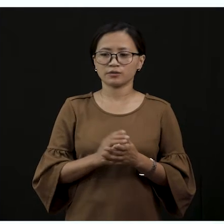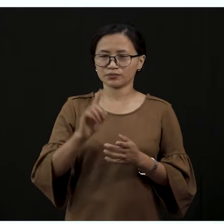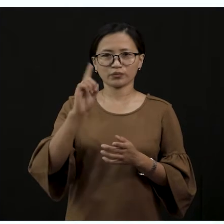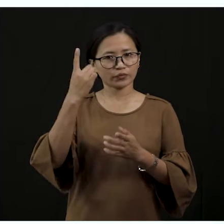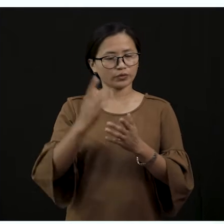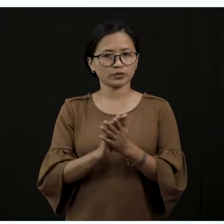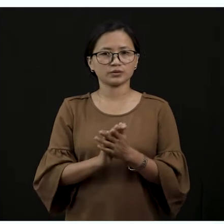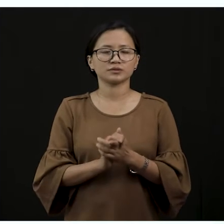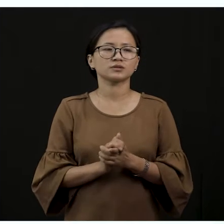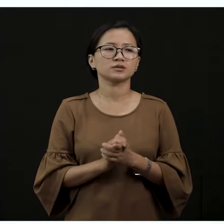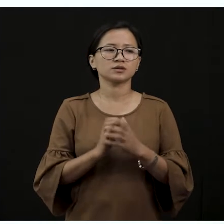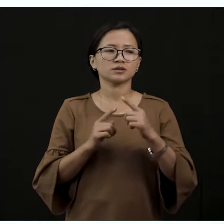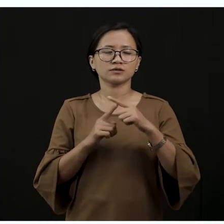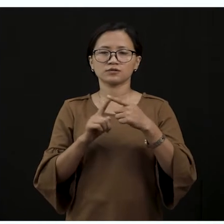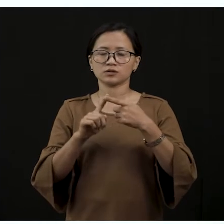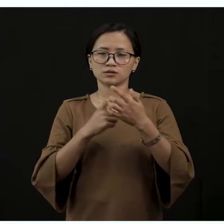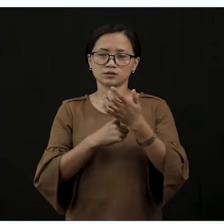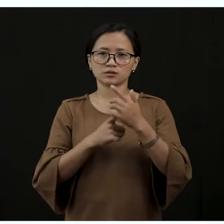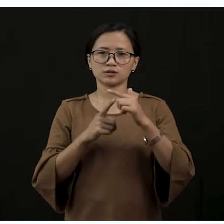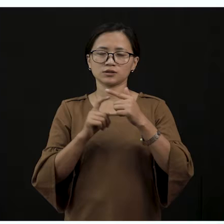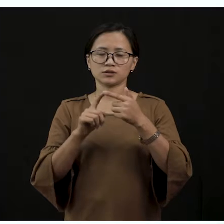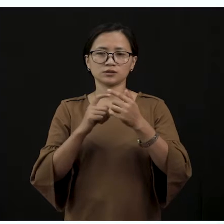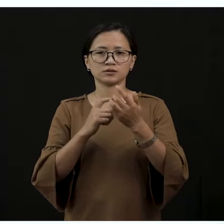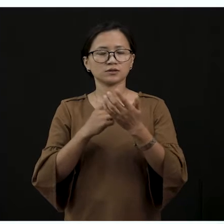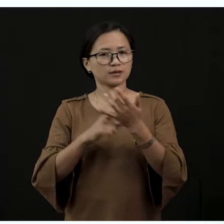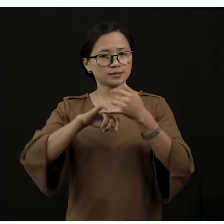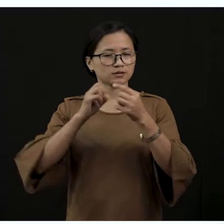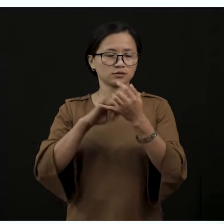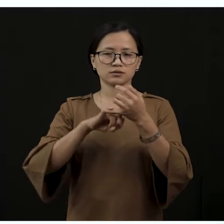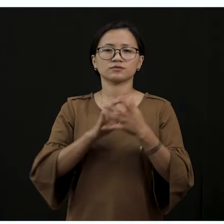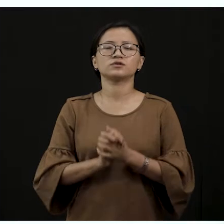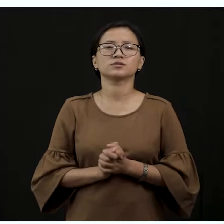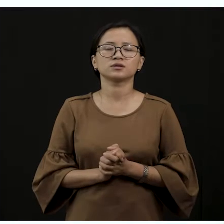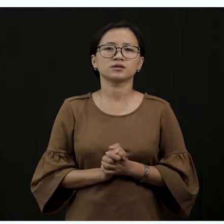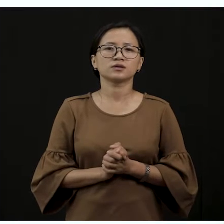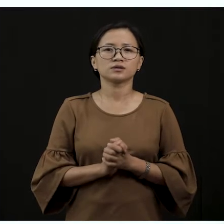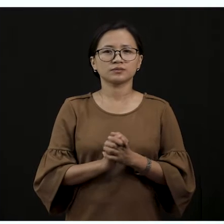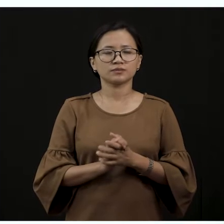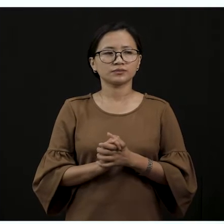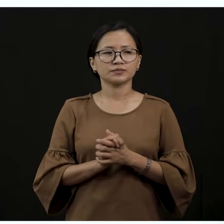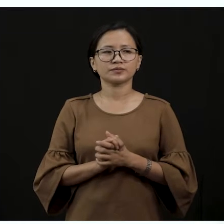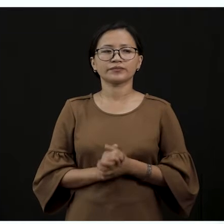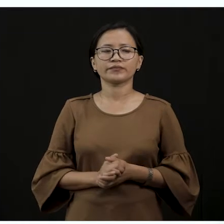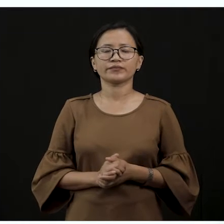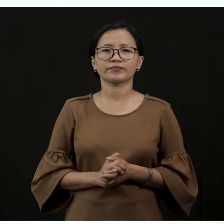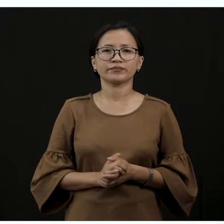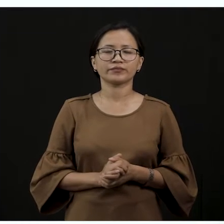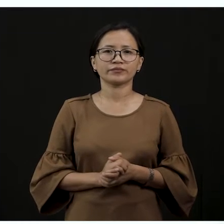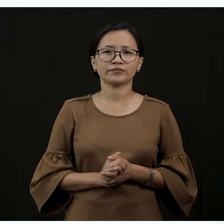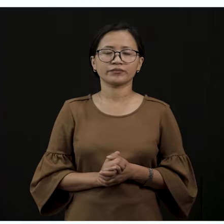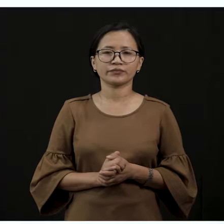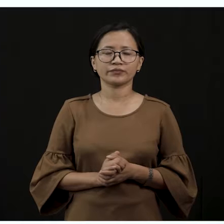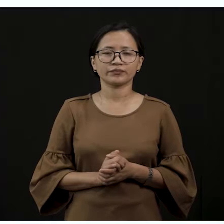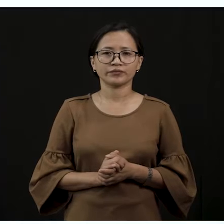vertices. This is a vertex. Vertex number 1, vertex number 2. It's number 3 vertex. This